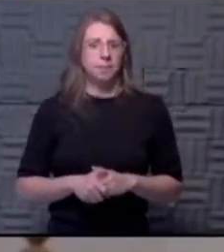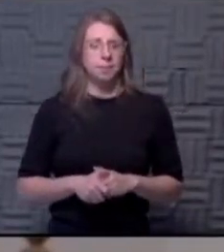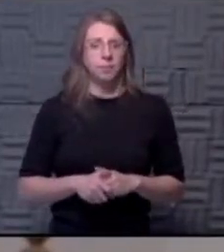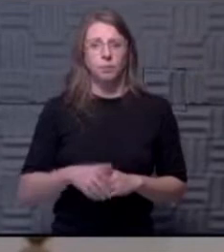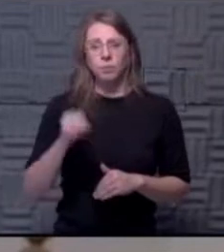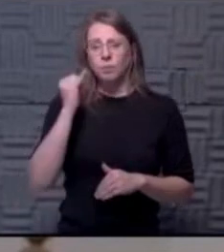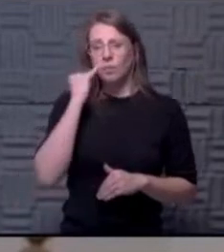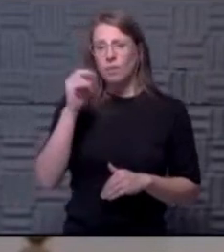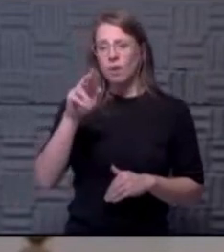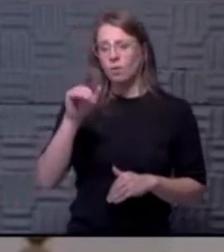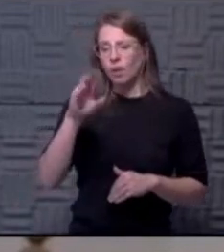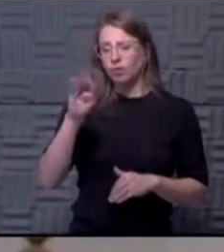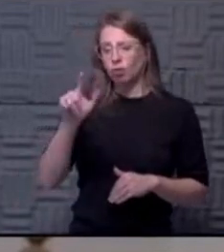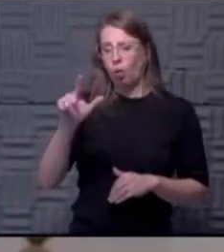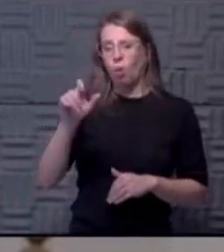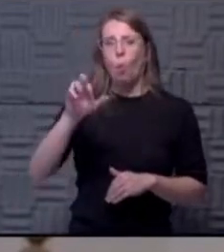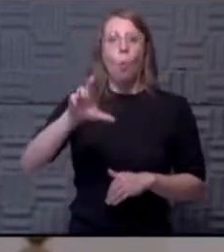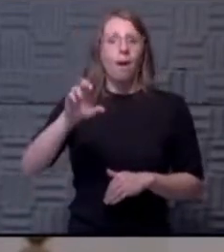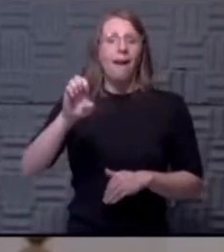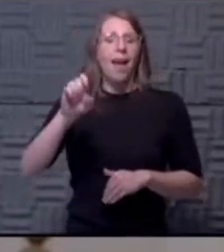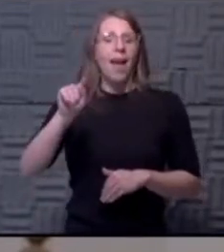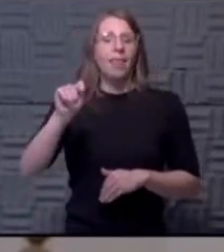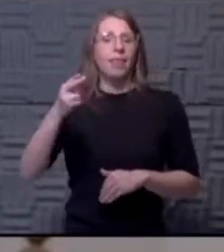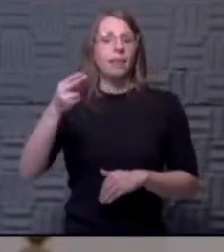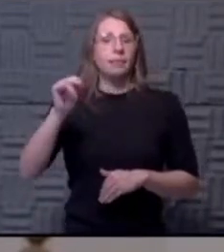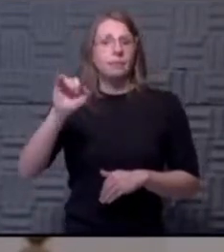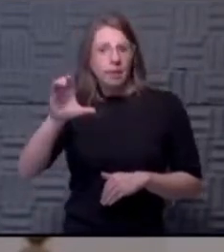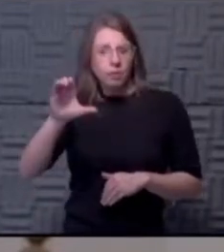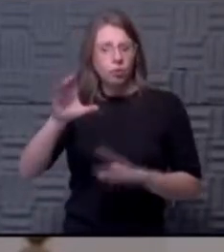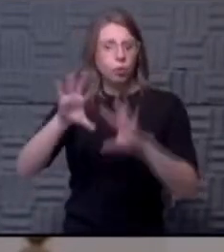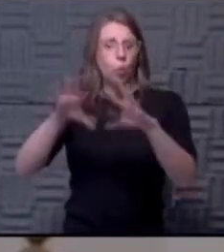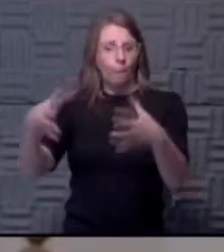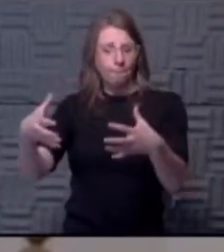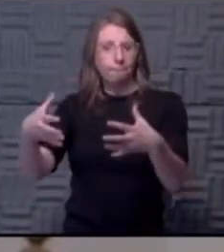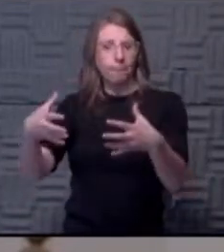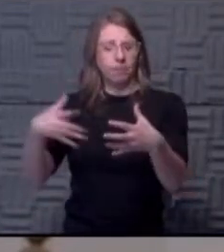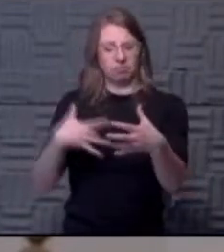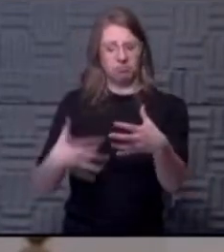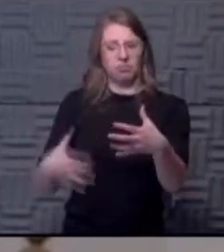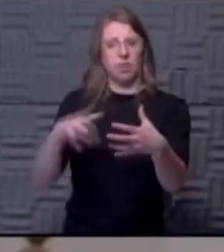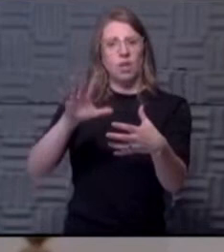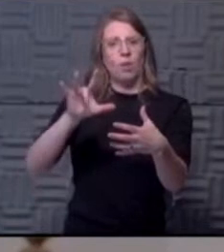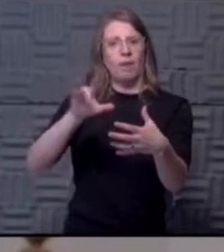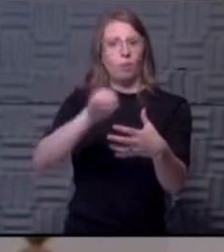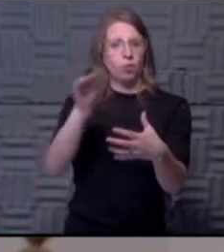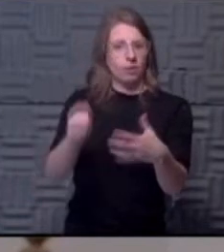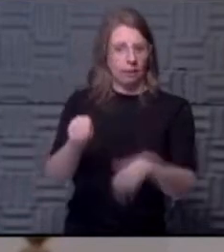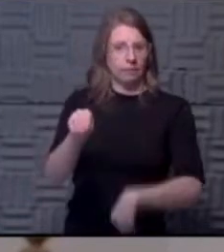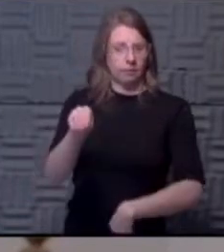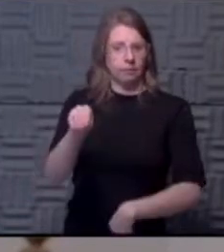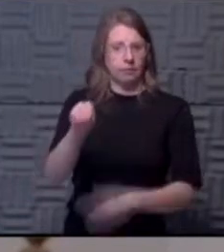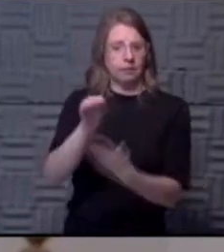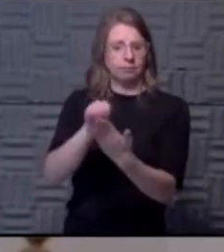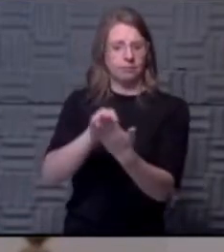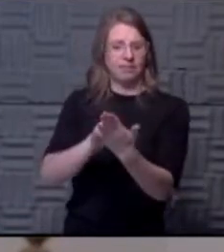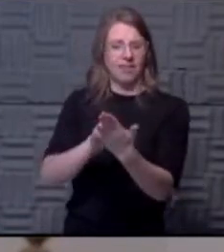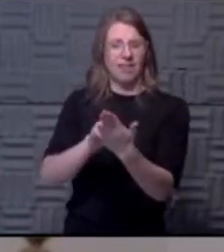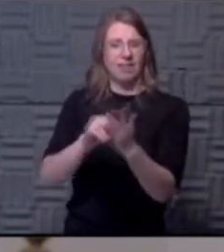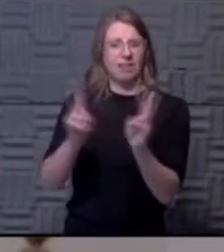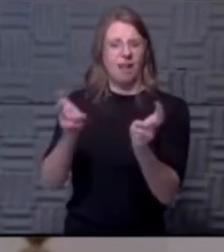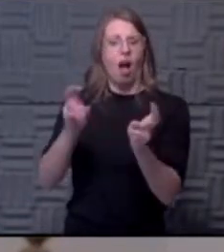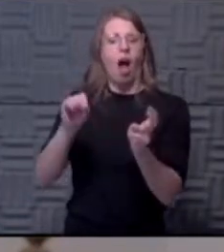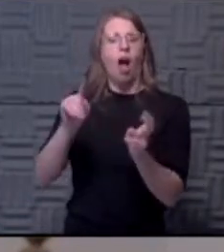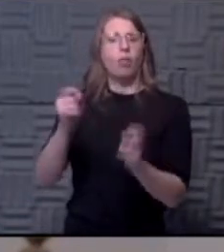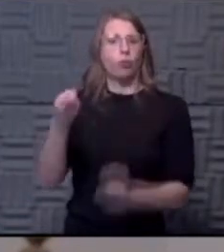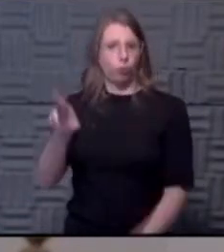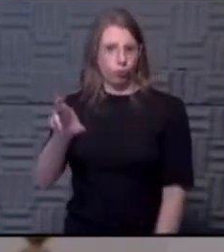it's a racial or ethnic group, one of the things we have to remember is that very commonly we'll be at about 25% that are listed as other. And we